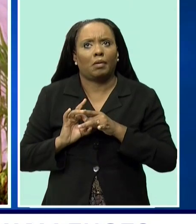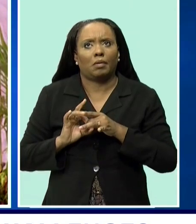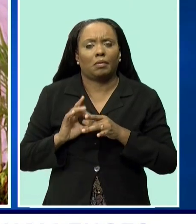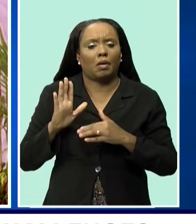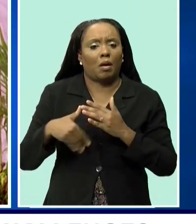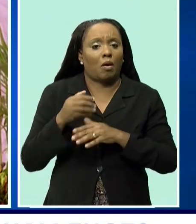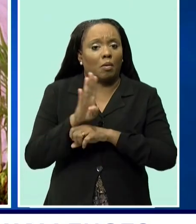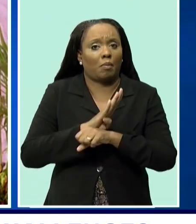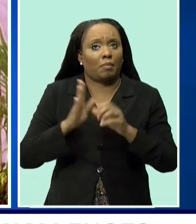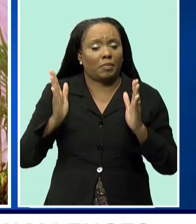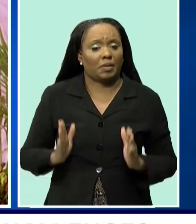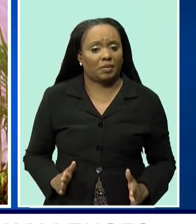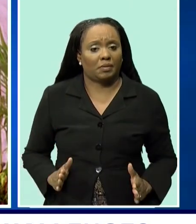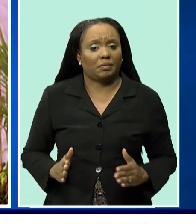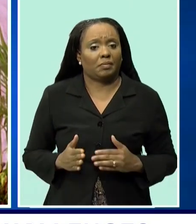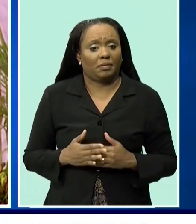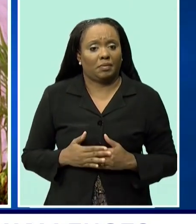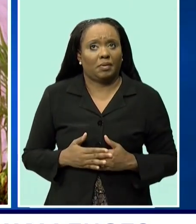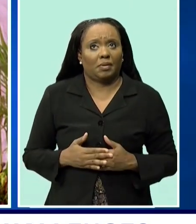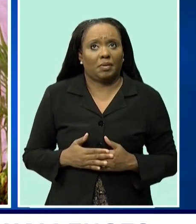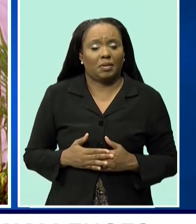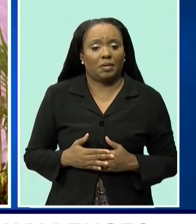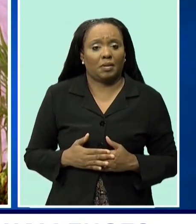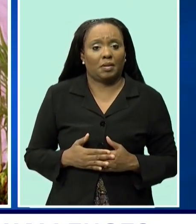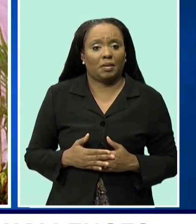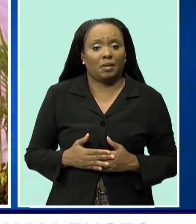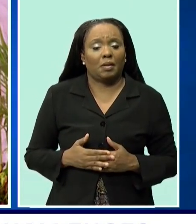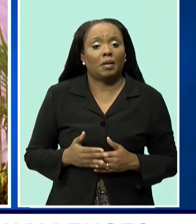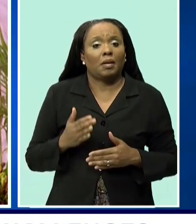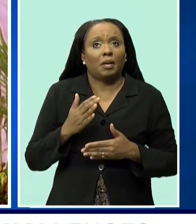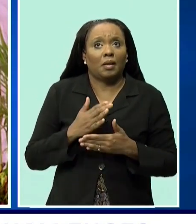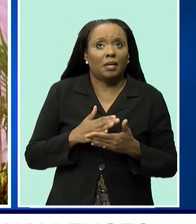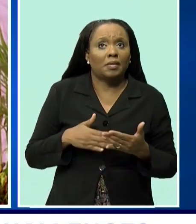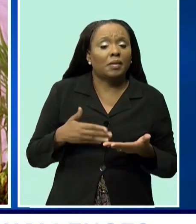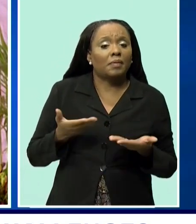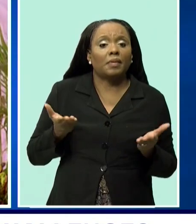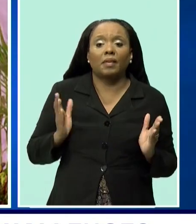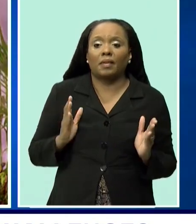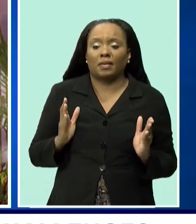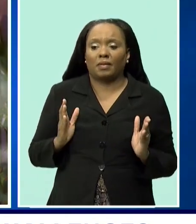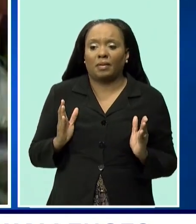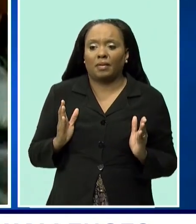not made within these shores, but outside.